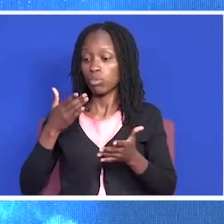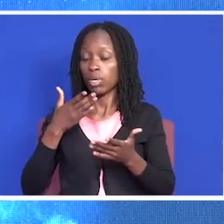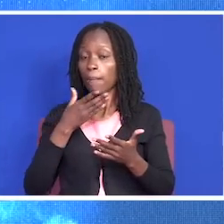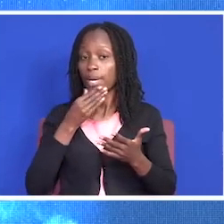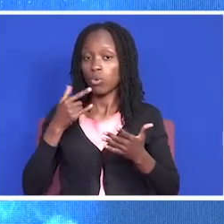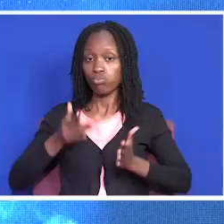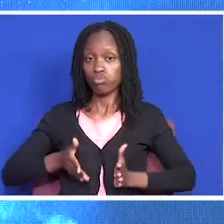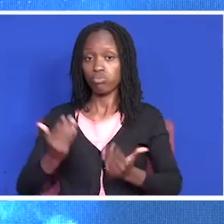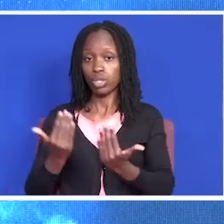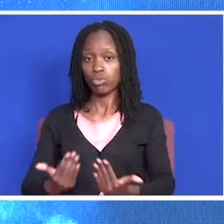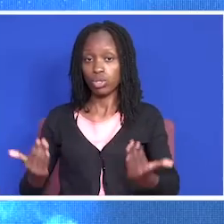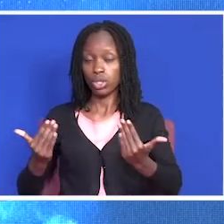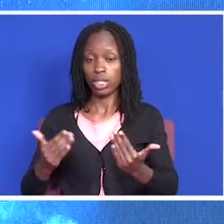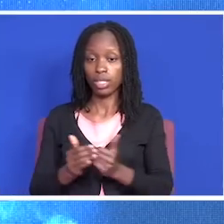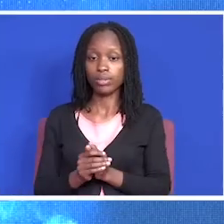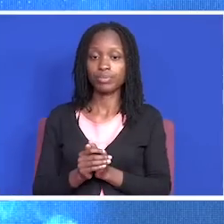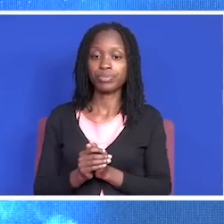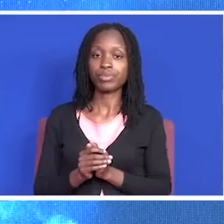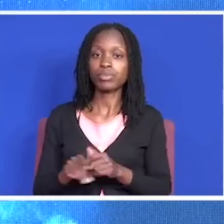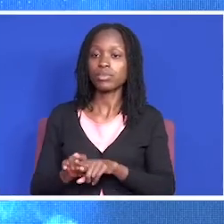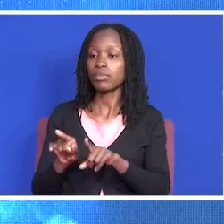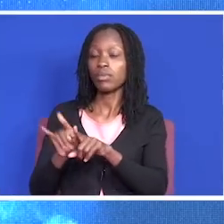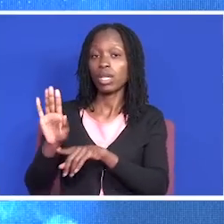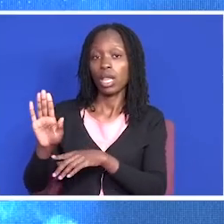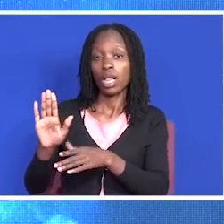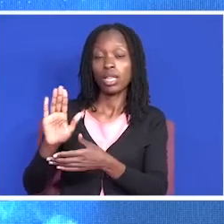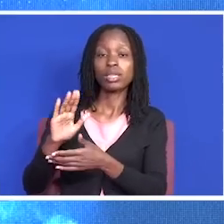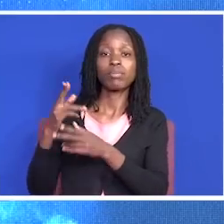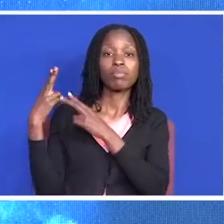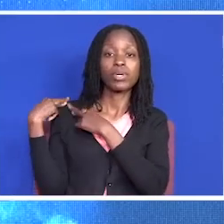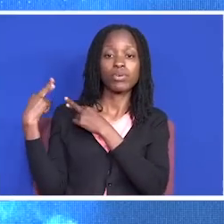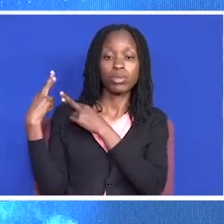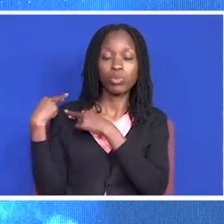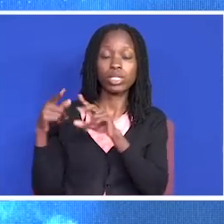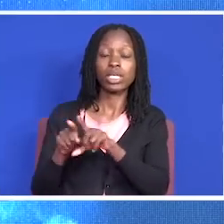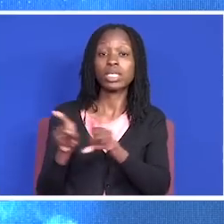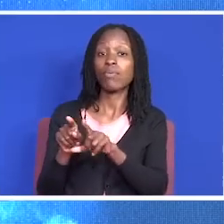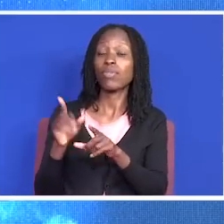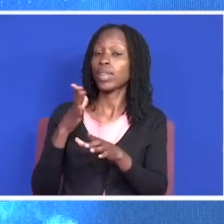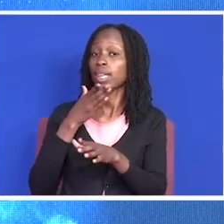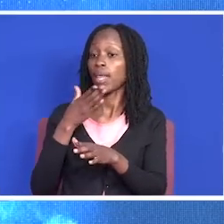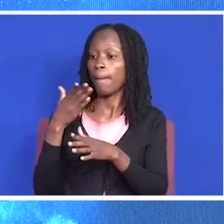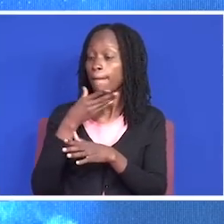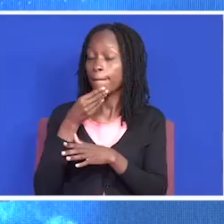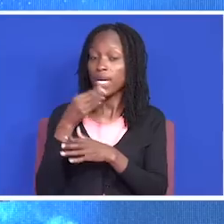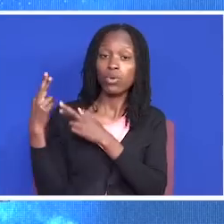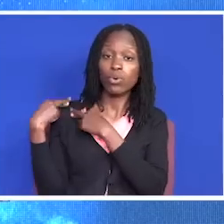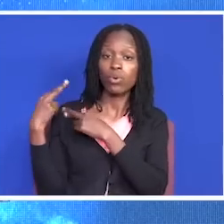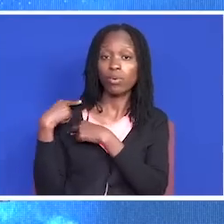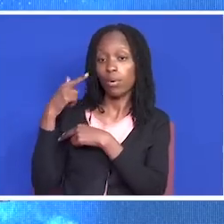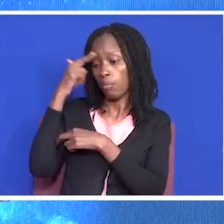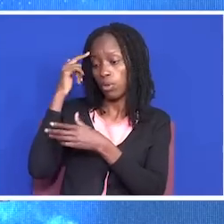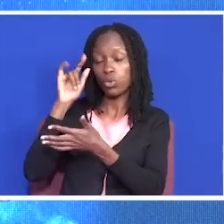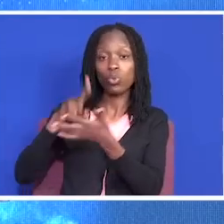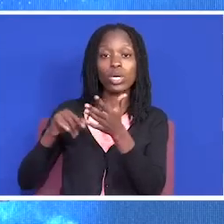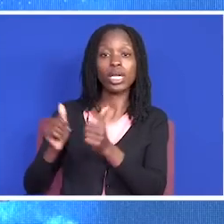children are going to be held responsible. The men will be held responsible for what happened to